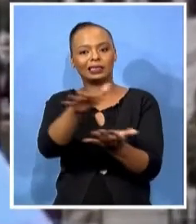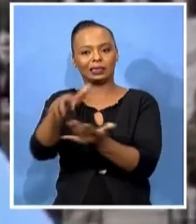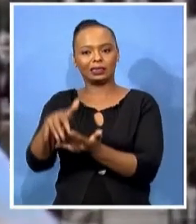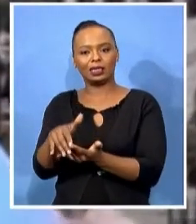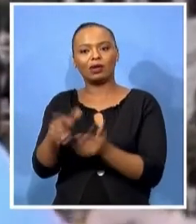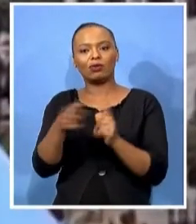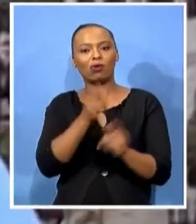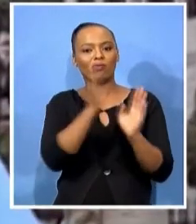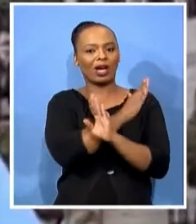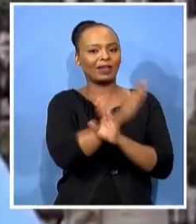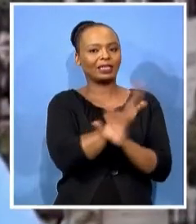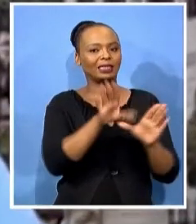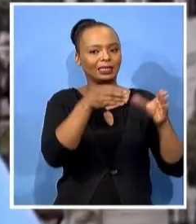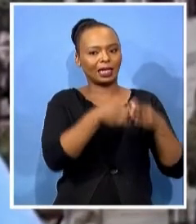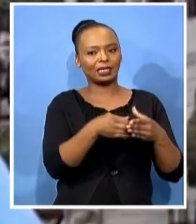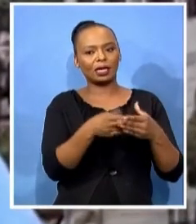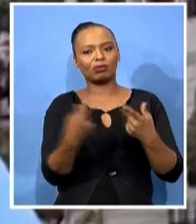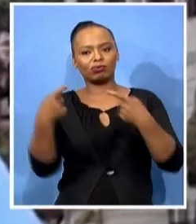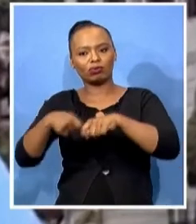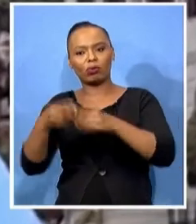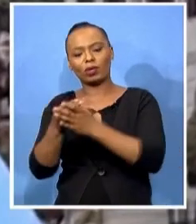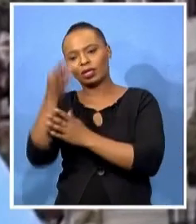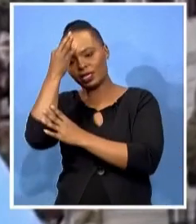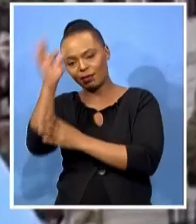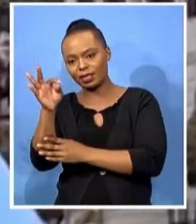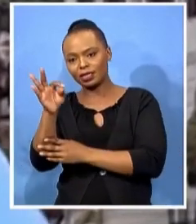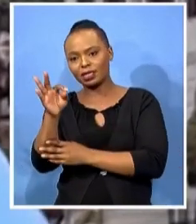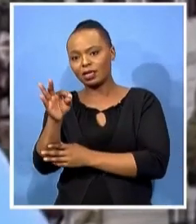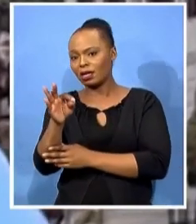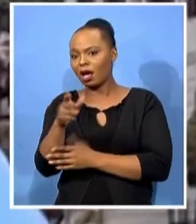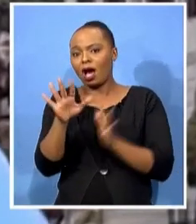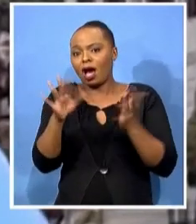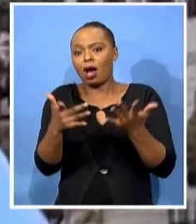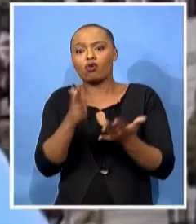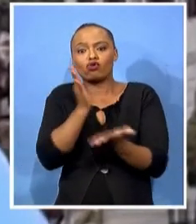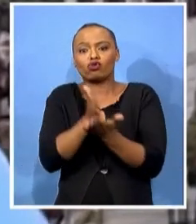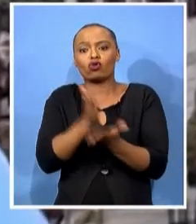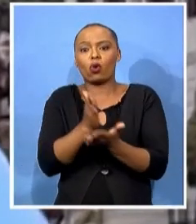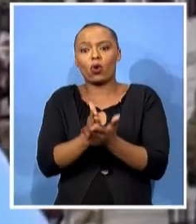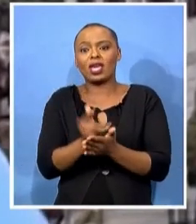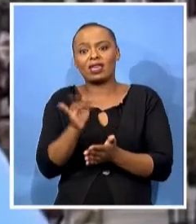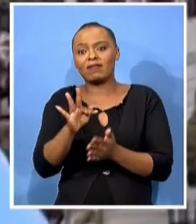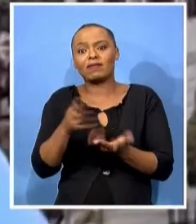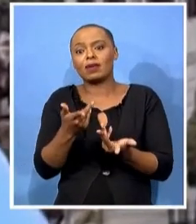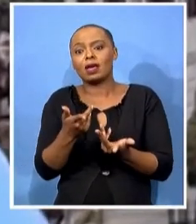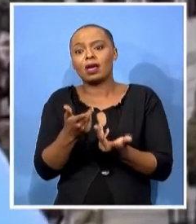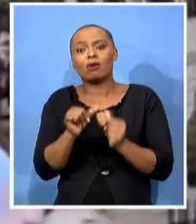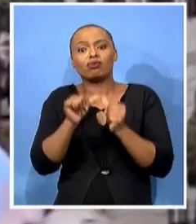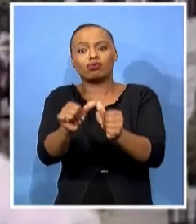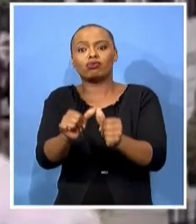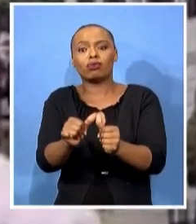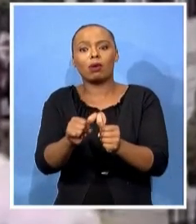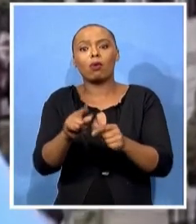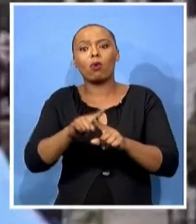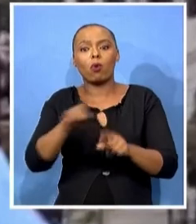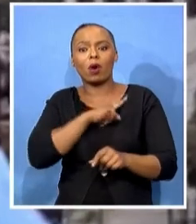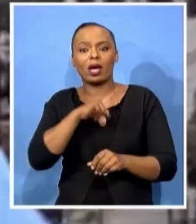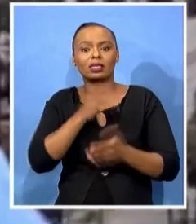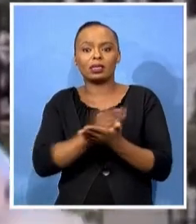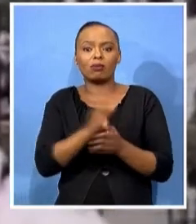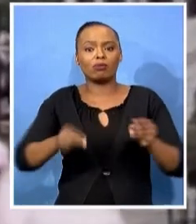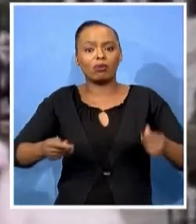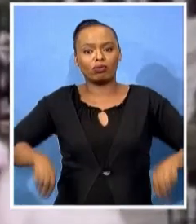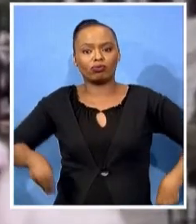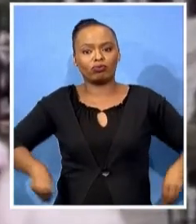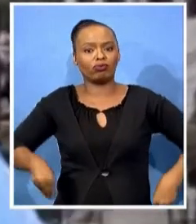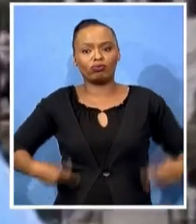purchaser, will not be stolen by corrupt official politicians? What guarantee can the minister give South Africans today